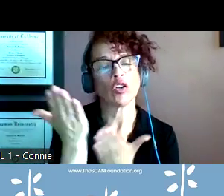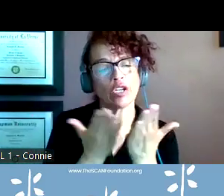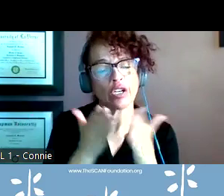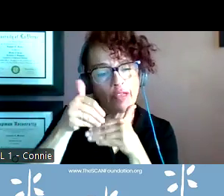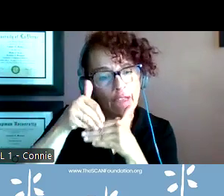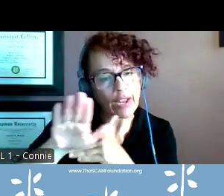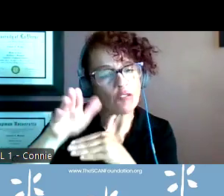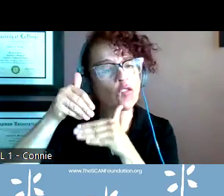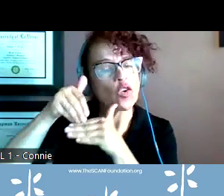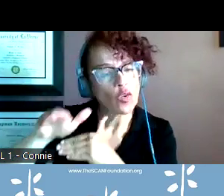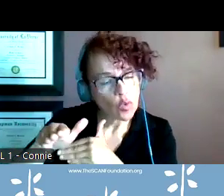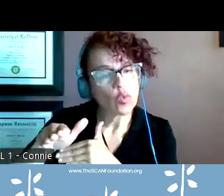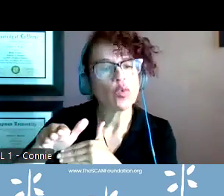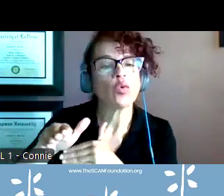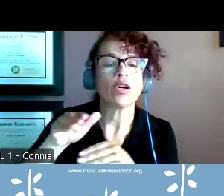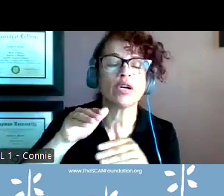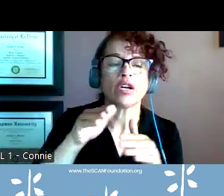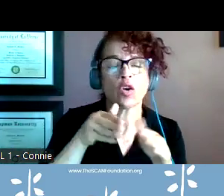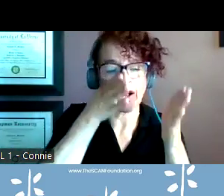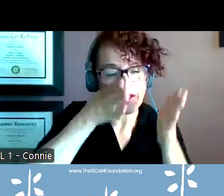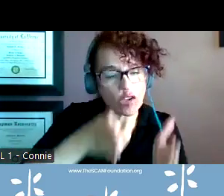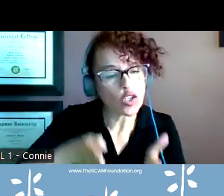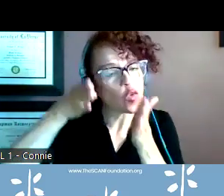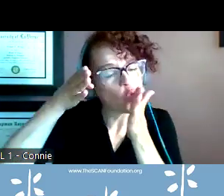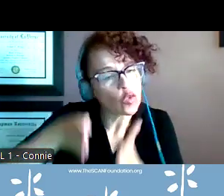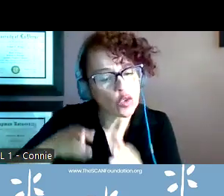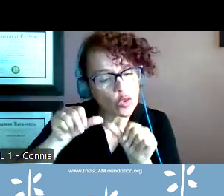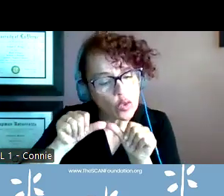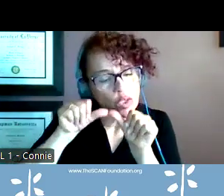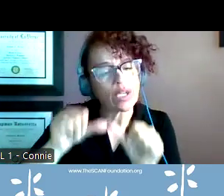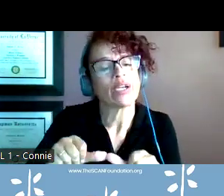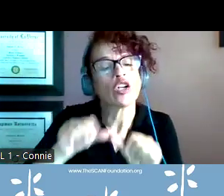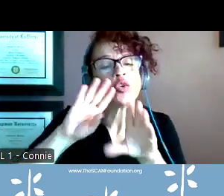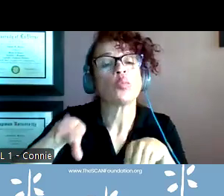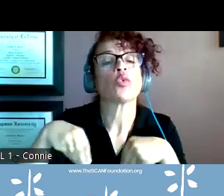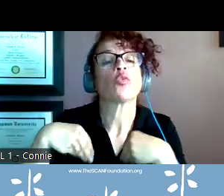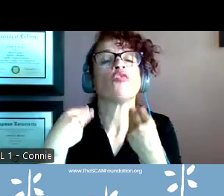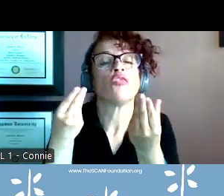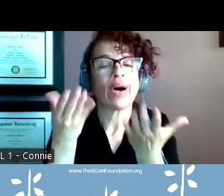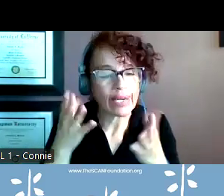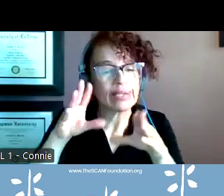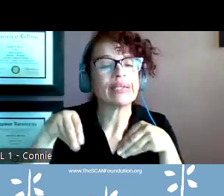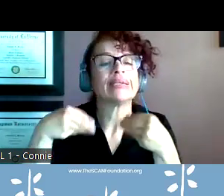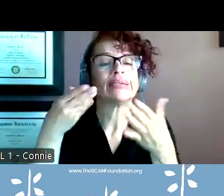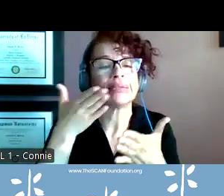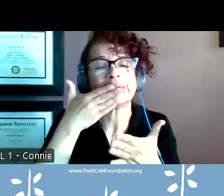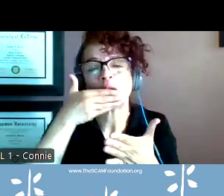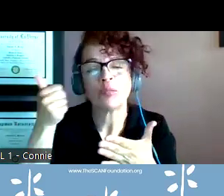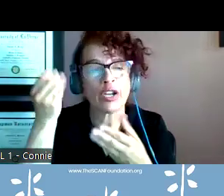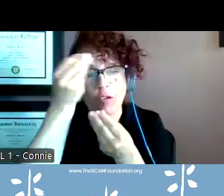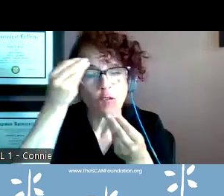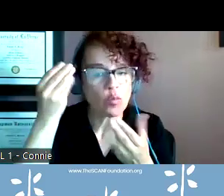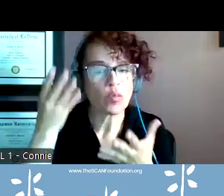delivery and reduce that burden on individuals to continue to provide repetitive